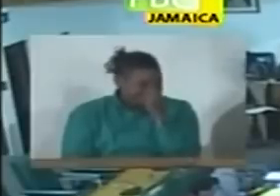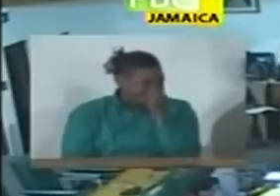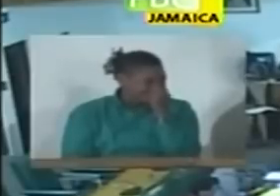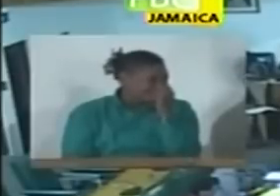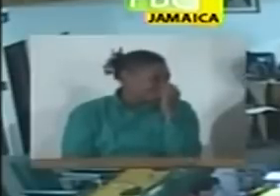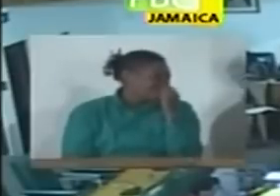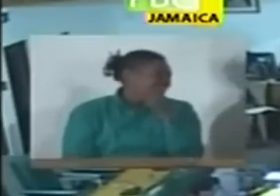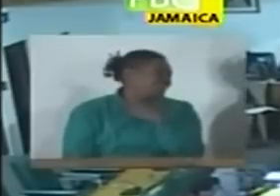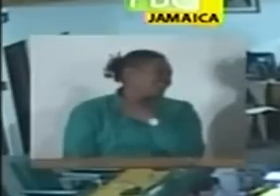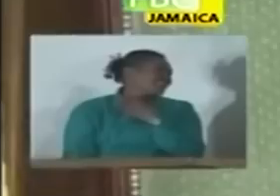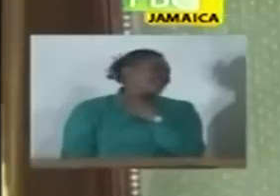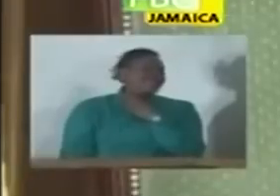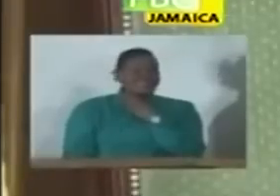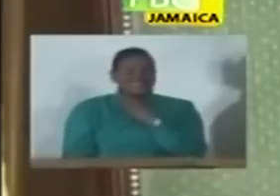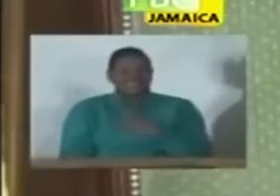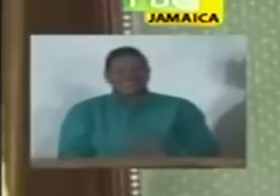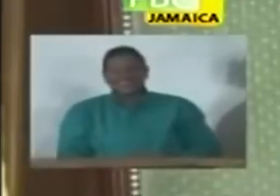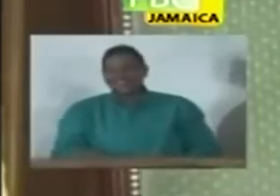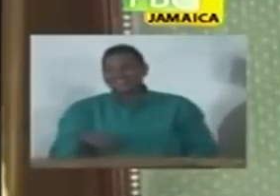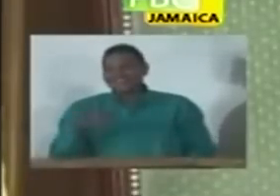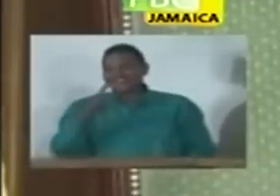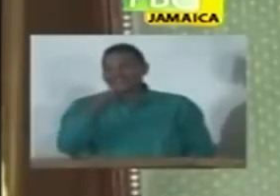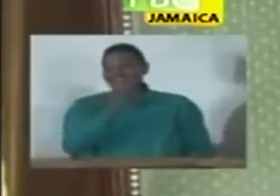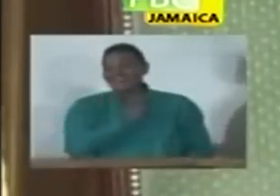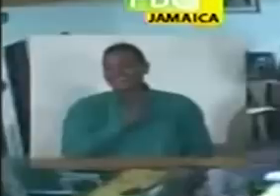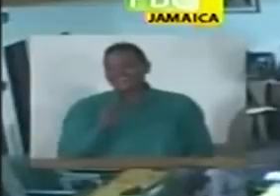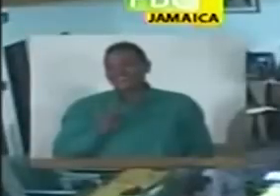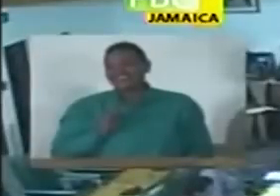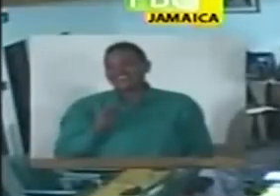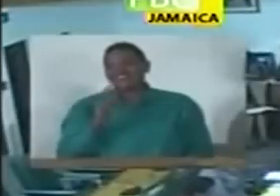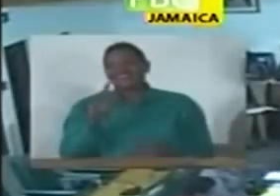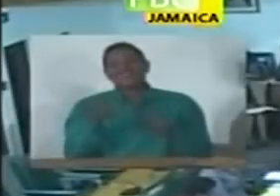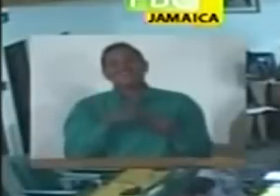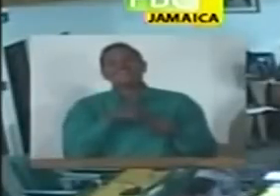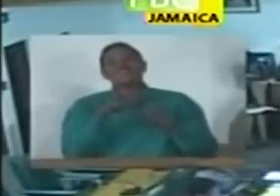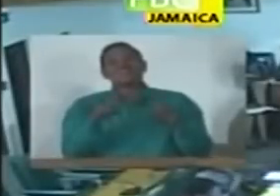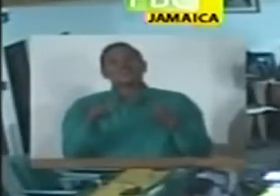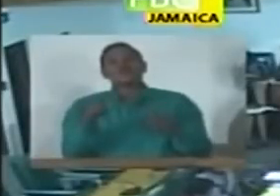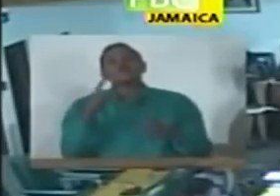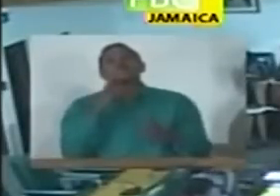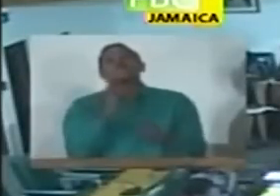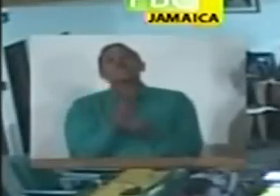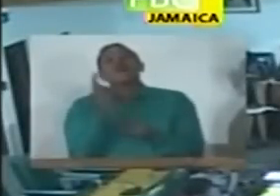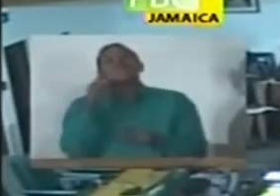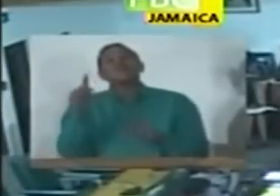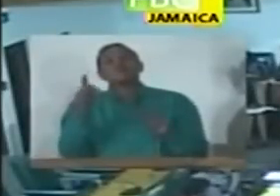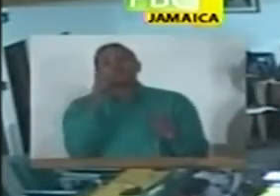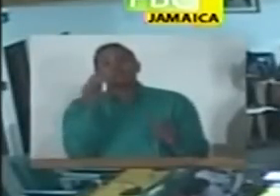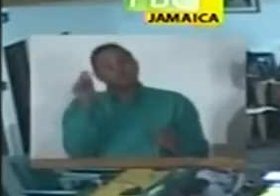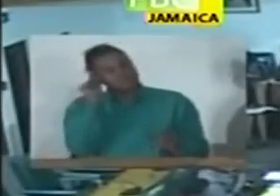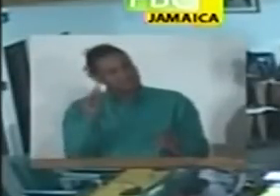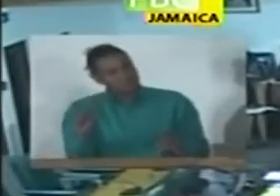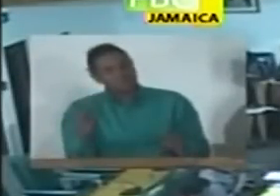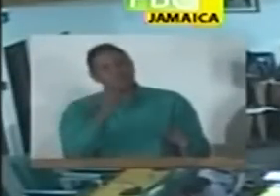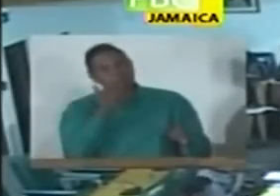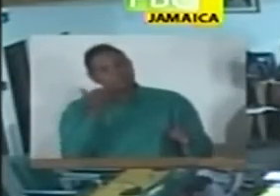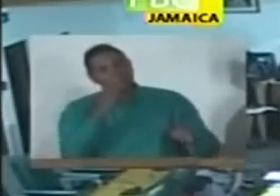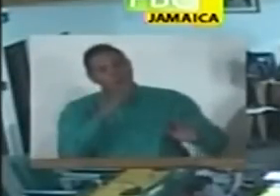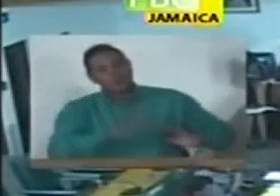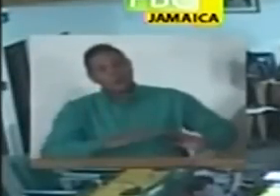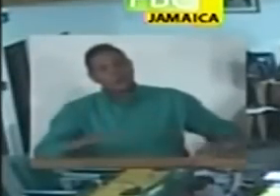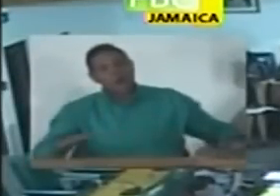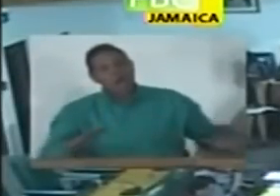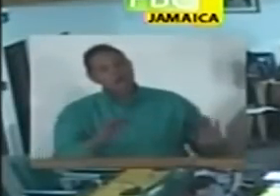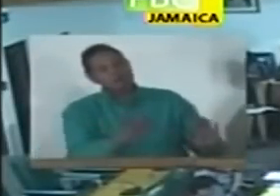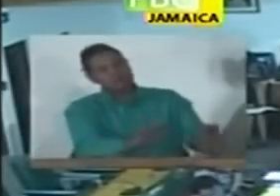Senator Knight, Senator Knight. Mr. President, I am certain that there is a standing order that speaks to